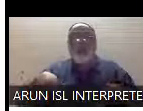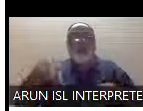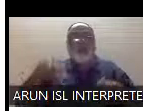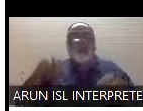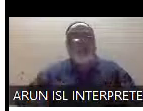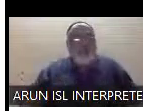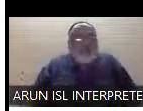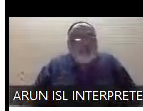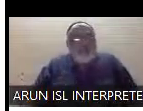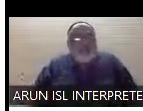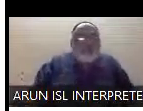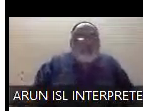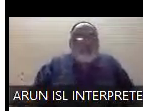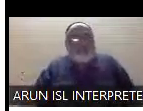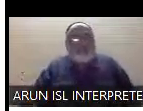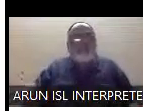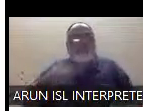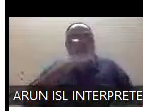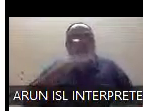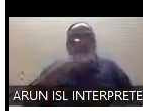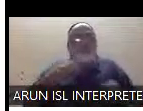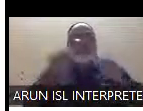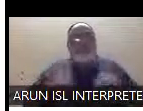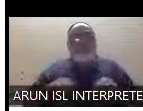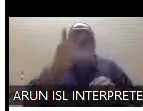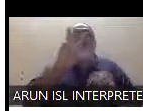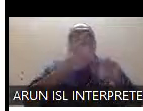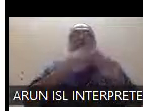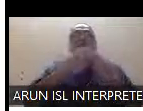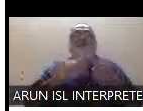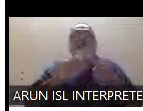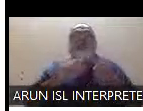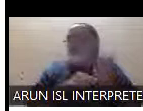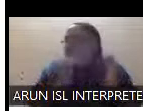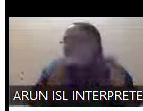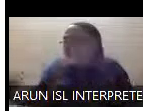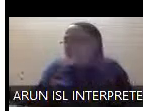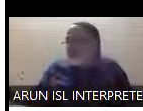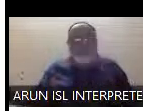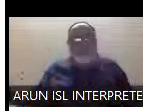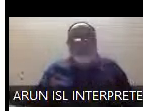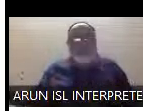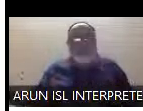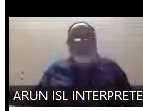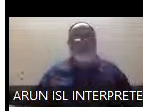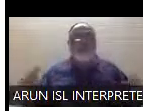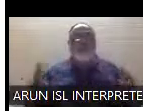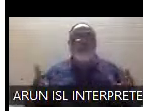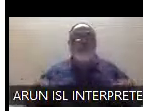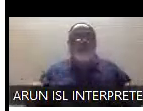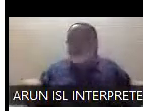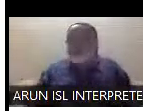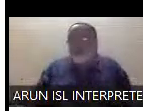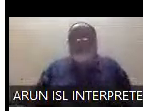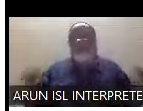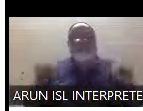will require at least minimum of over 3 feet because they are using a crutch or they are using a rollator. So that space would be required for